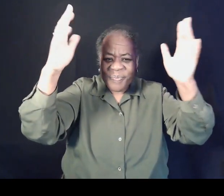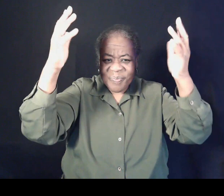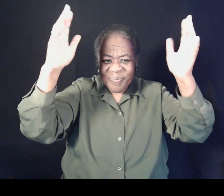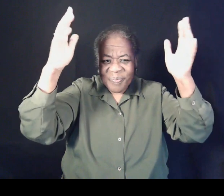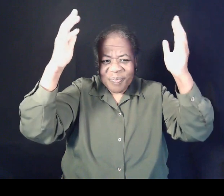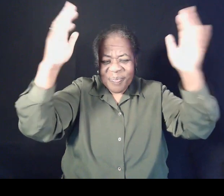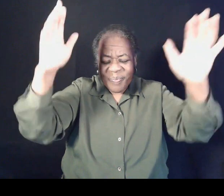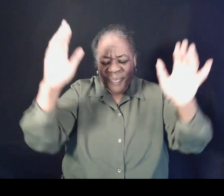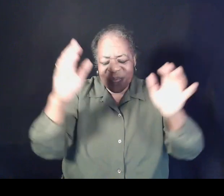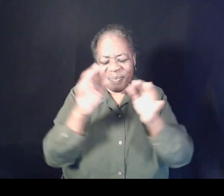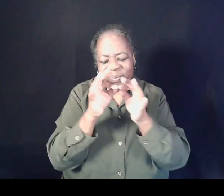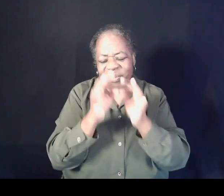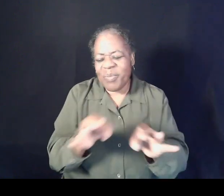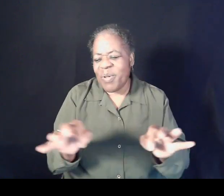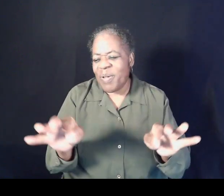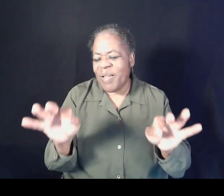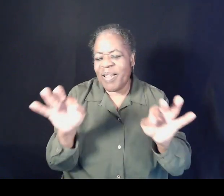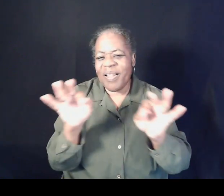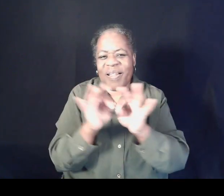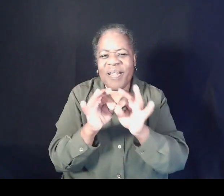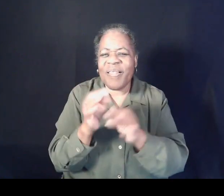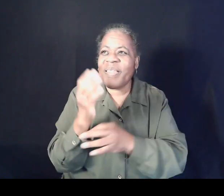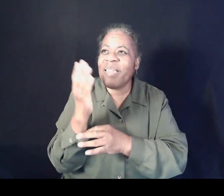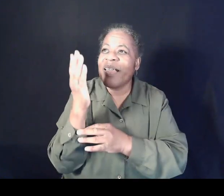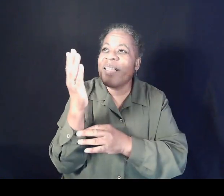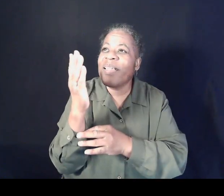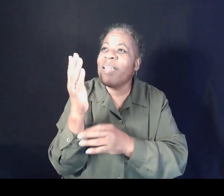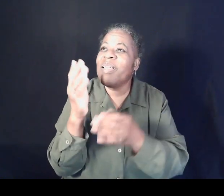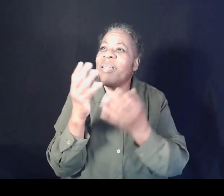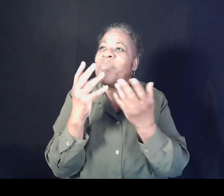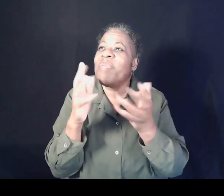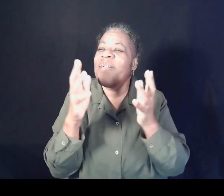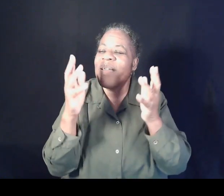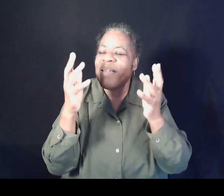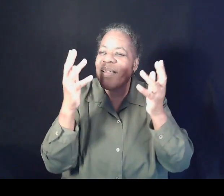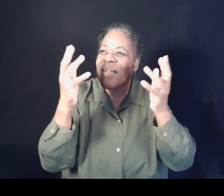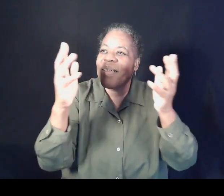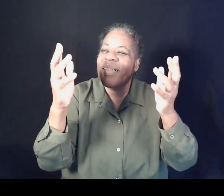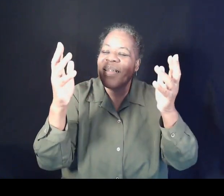He's worthy of all of our